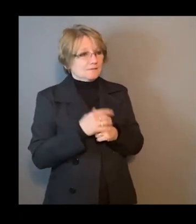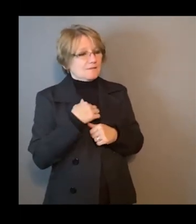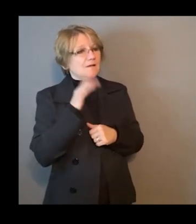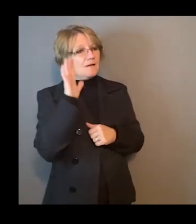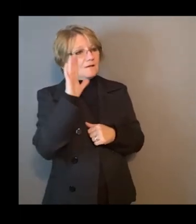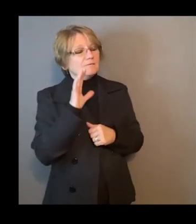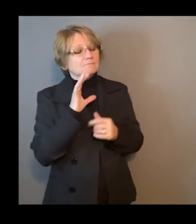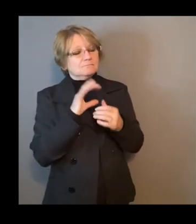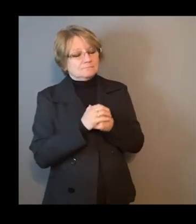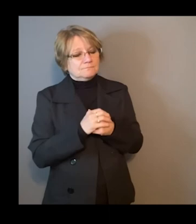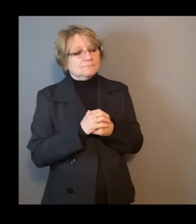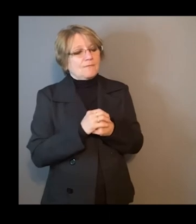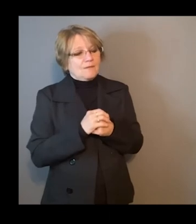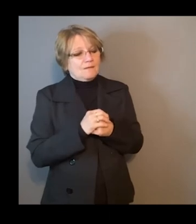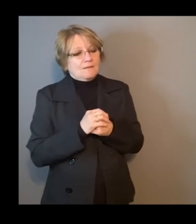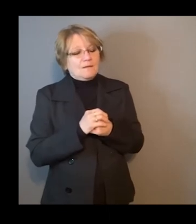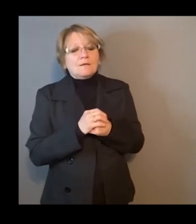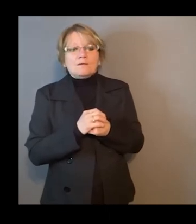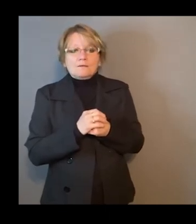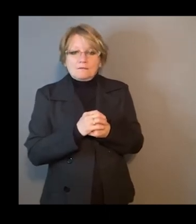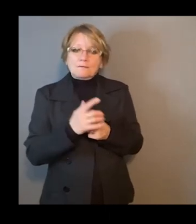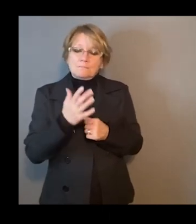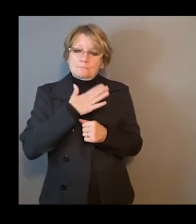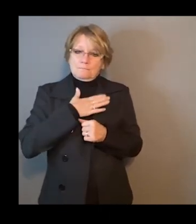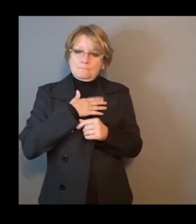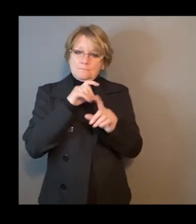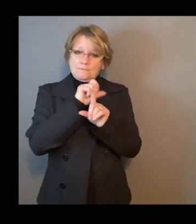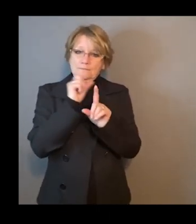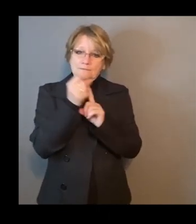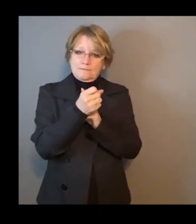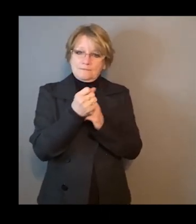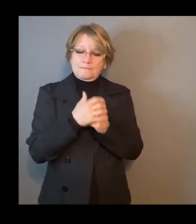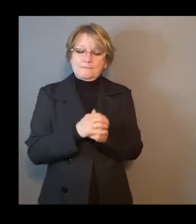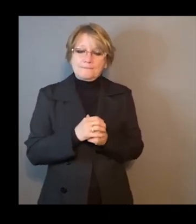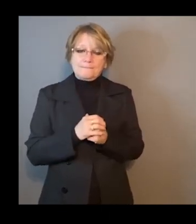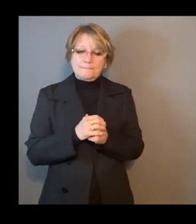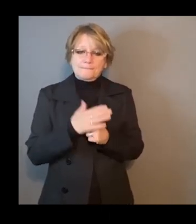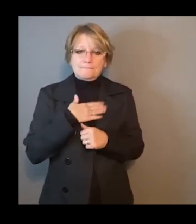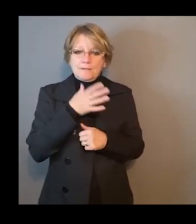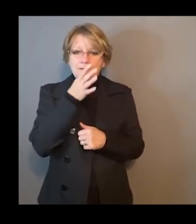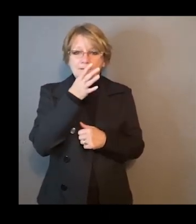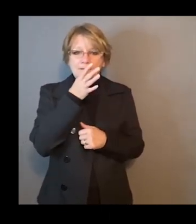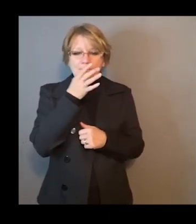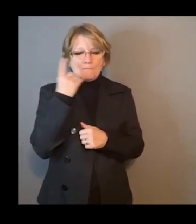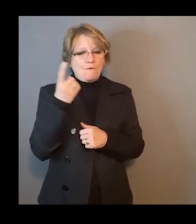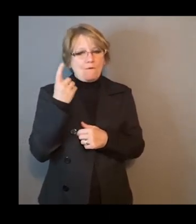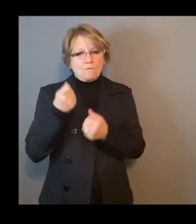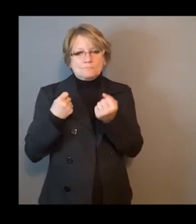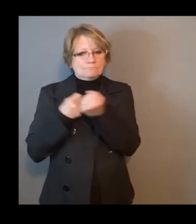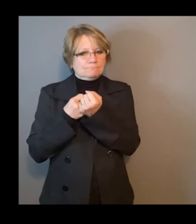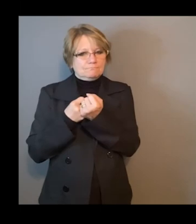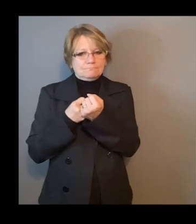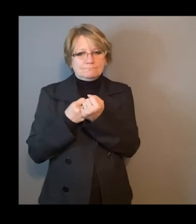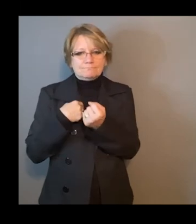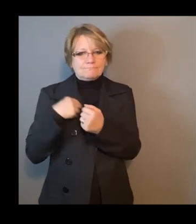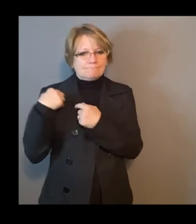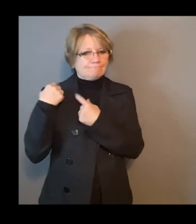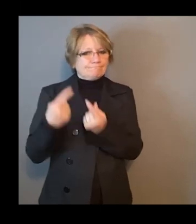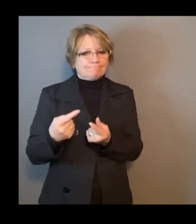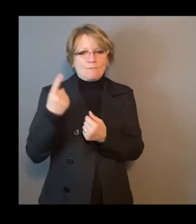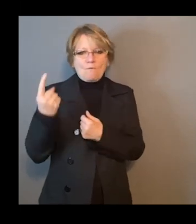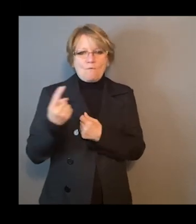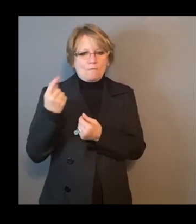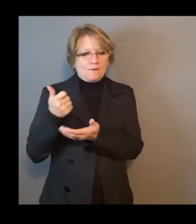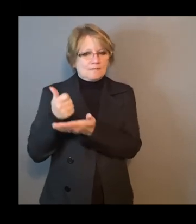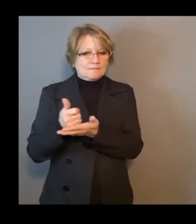Yeah, I'll chime in a little bit. Yeah. So for me, my situation, my mom has always been there for me, and she's always helped me